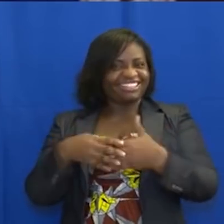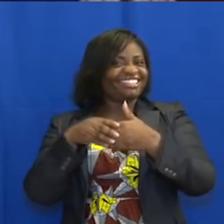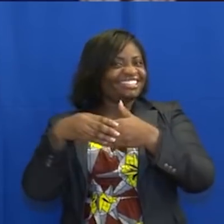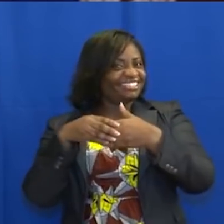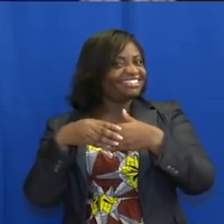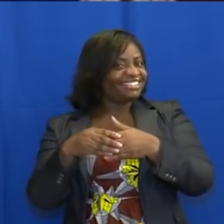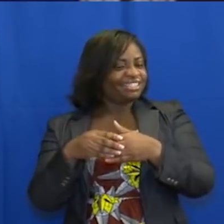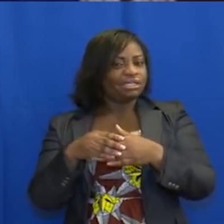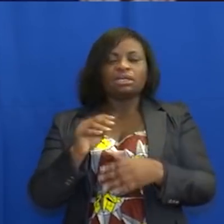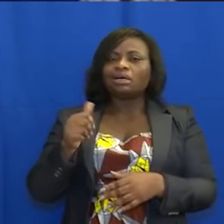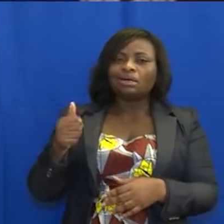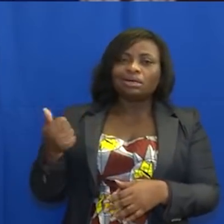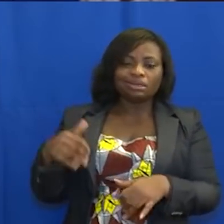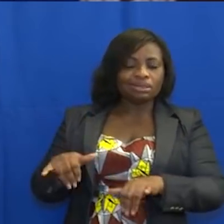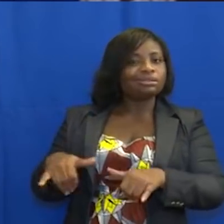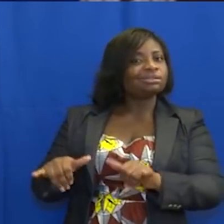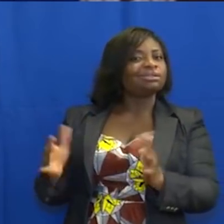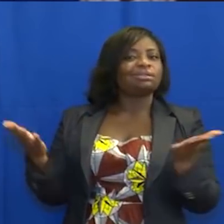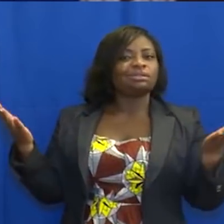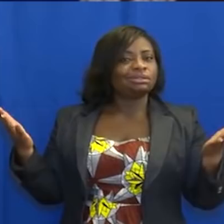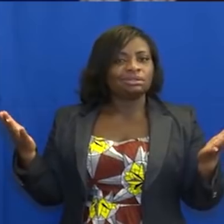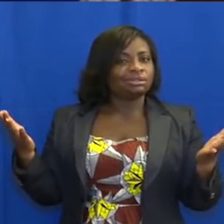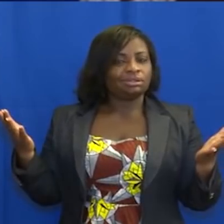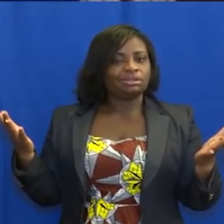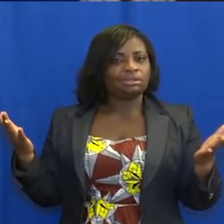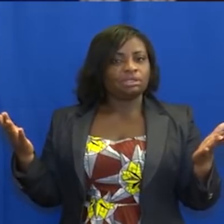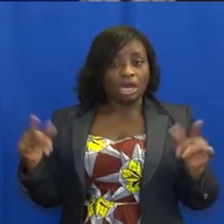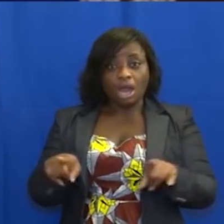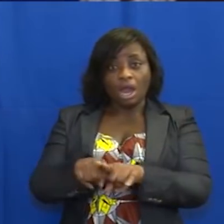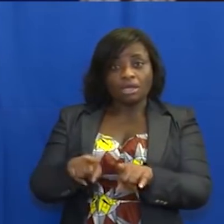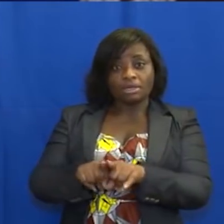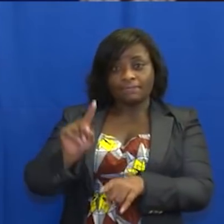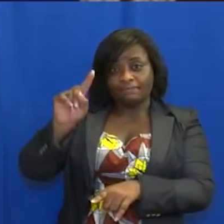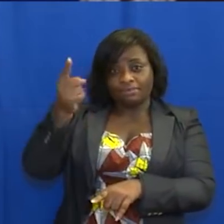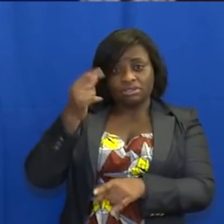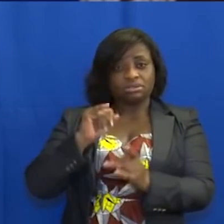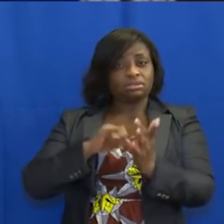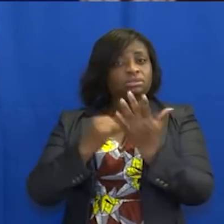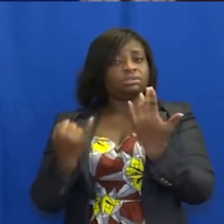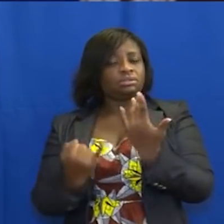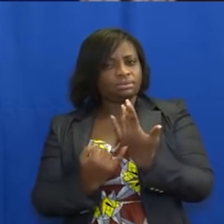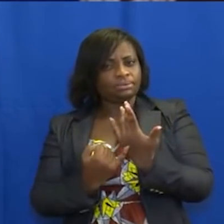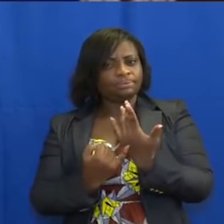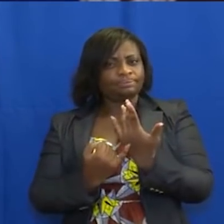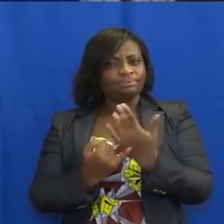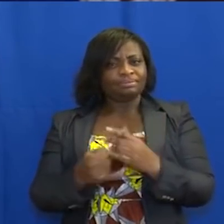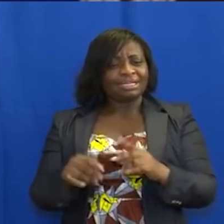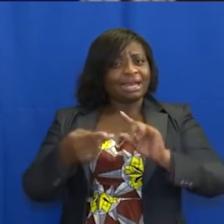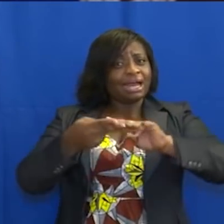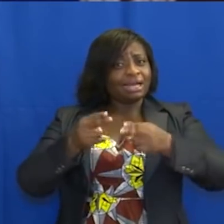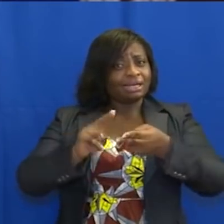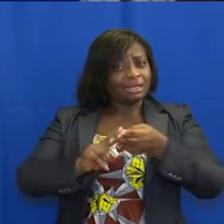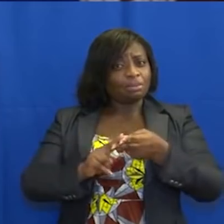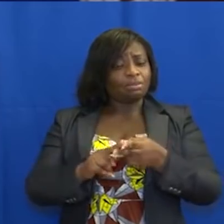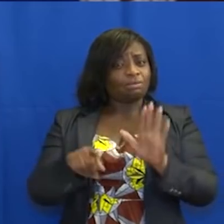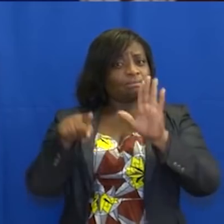eased, and others still in force. As of 1st January, the number of active